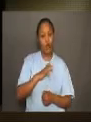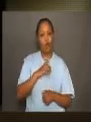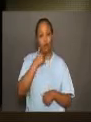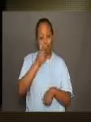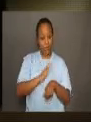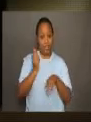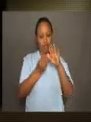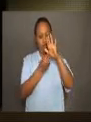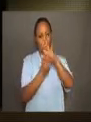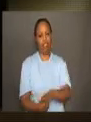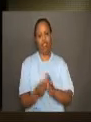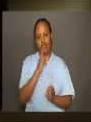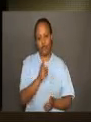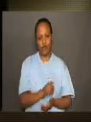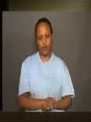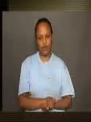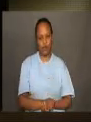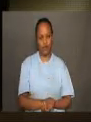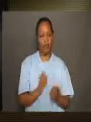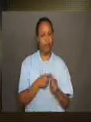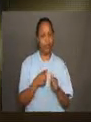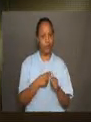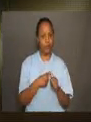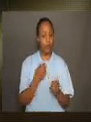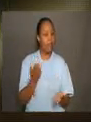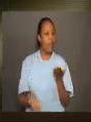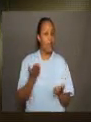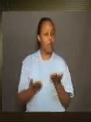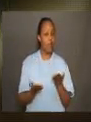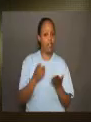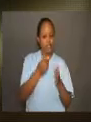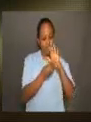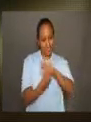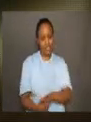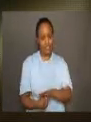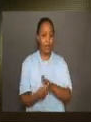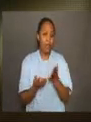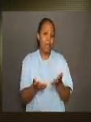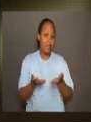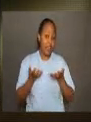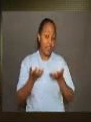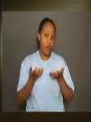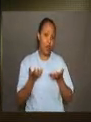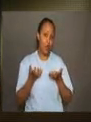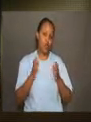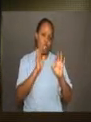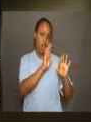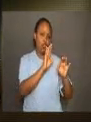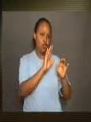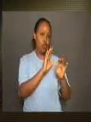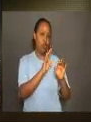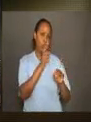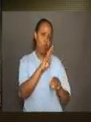dictator. At first, perhaps the dictator wishes to use his or